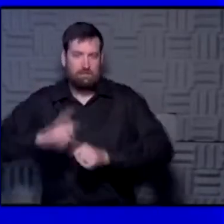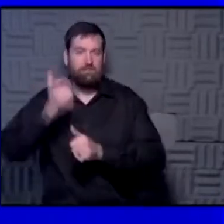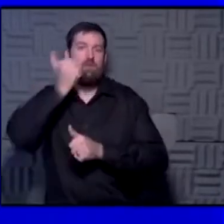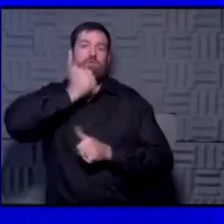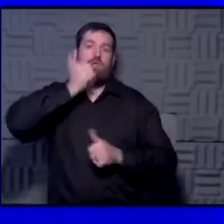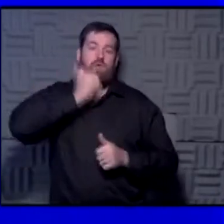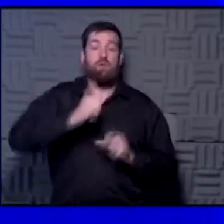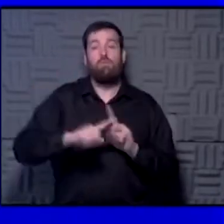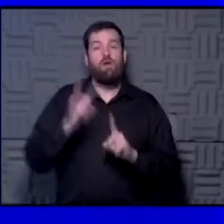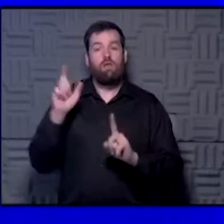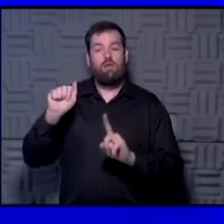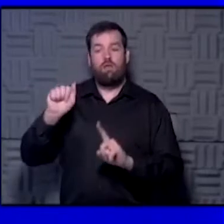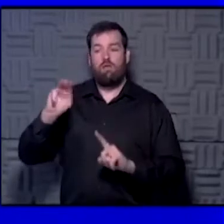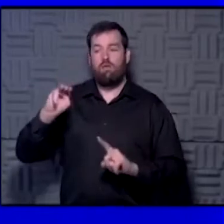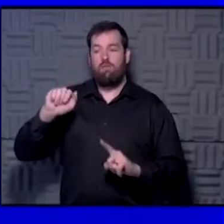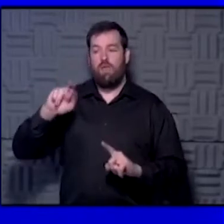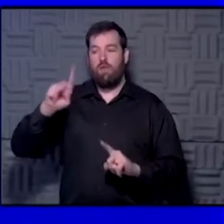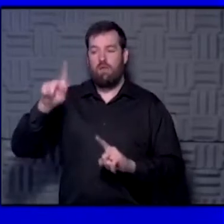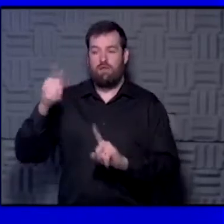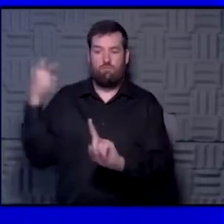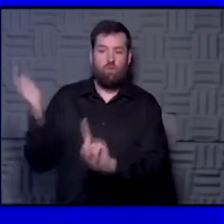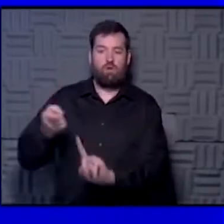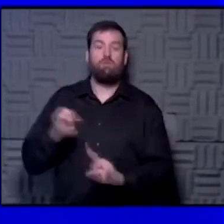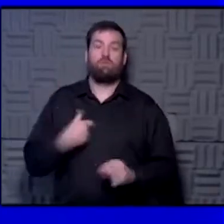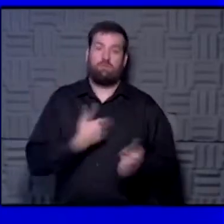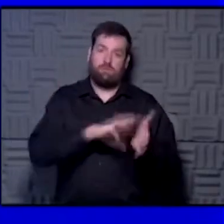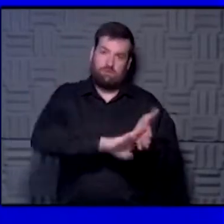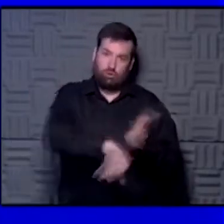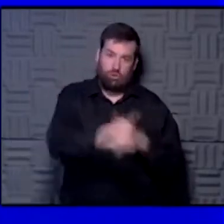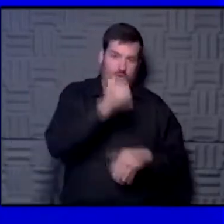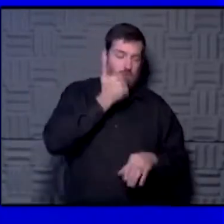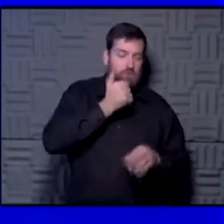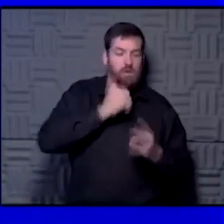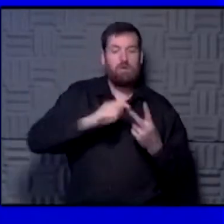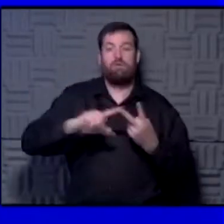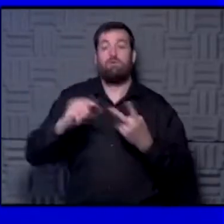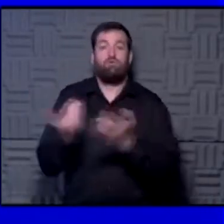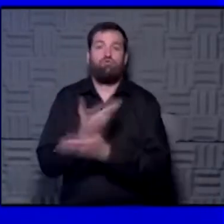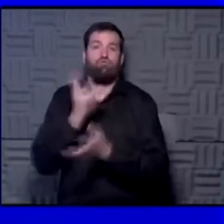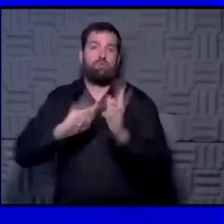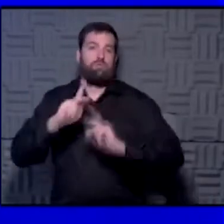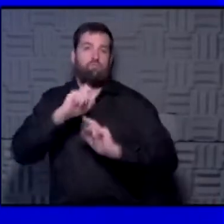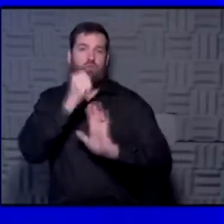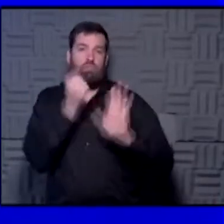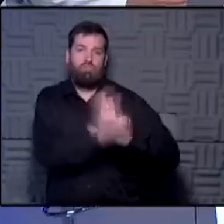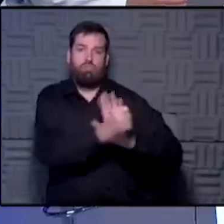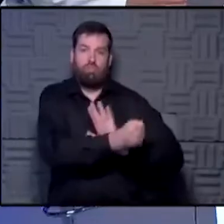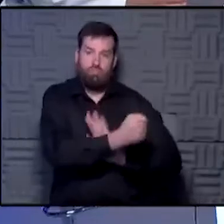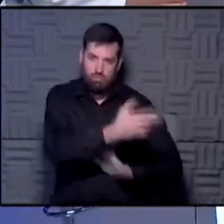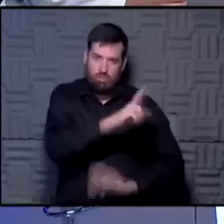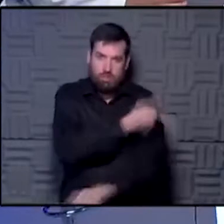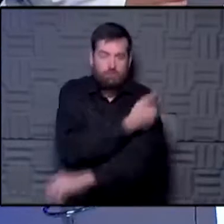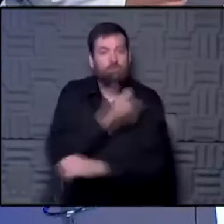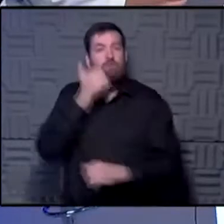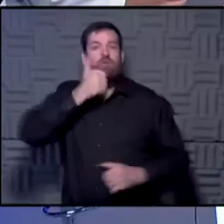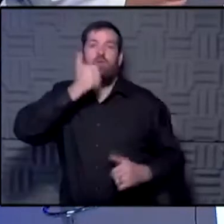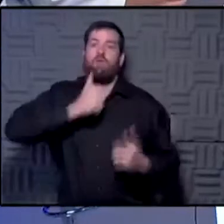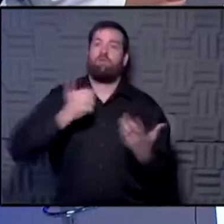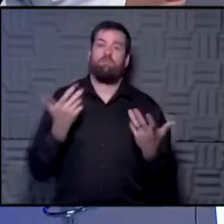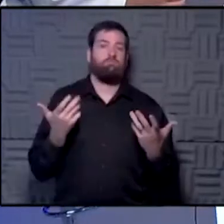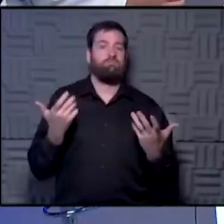But again, to Amanda's point, we do have discharges, we have new people being admitted, all those types of things. So there's a lot